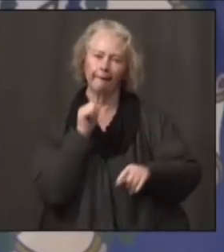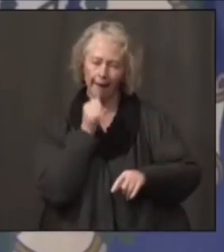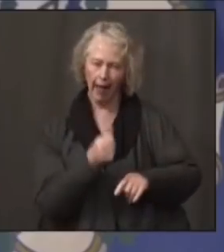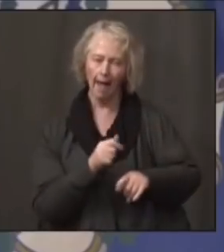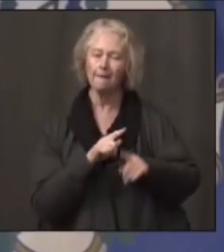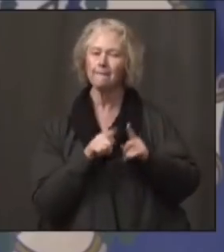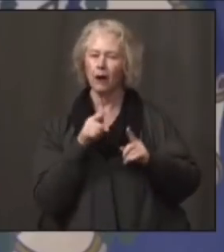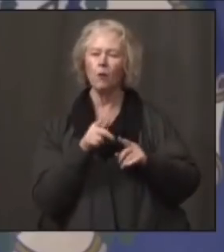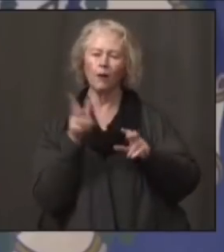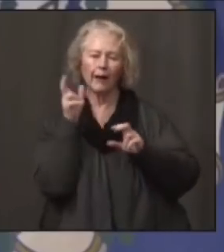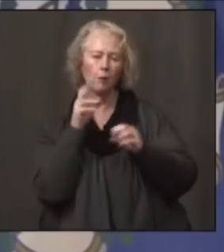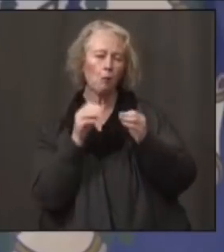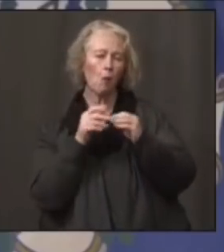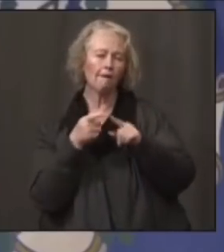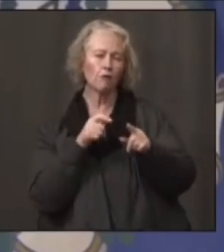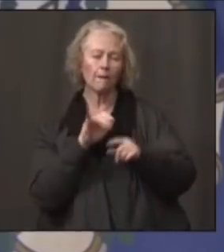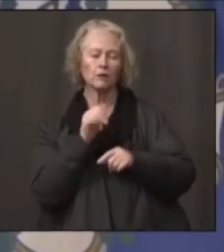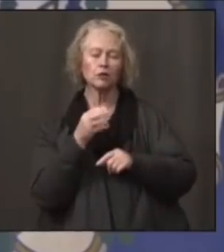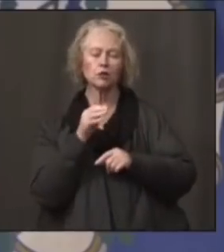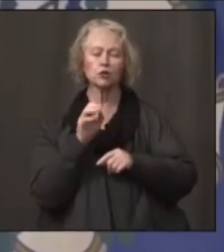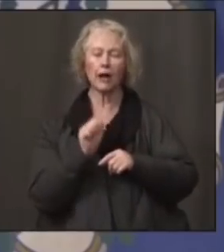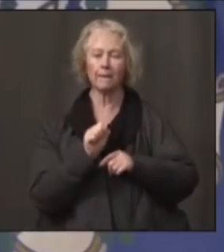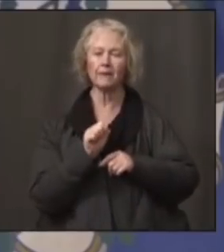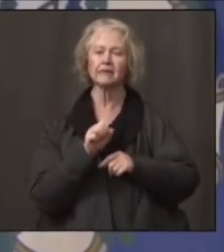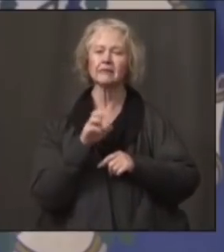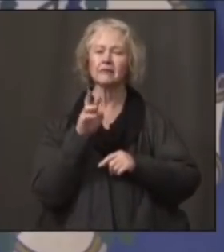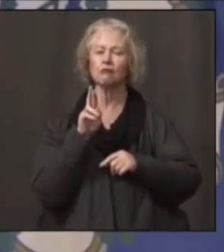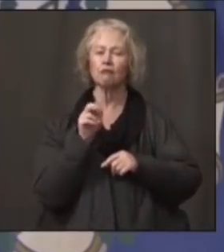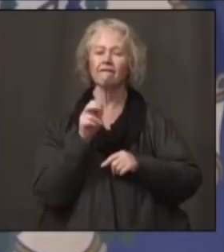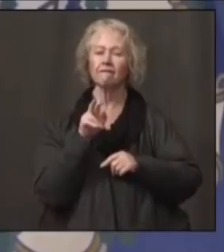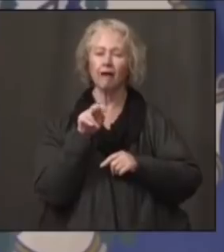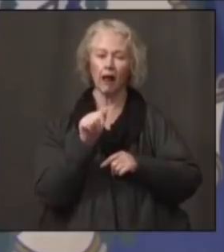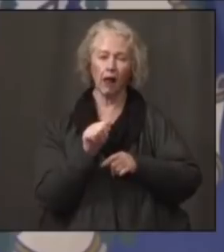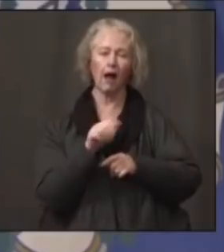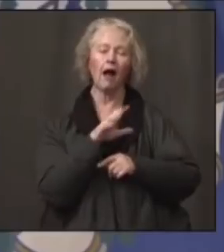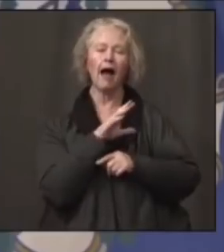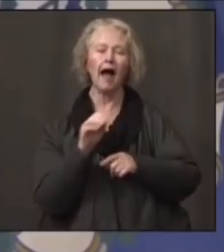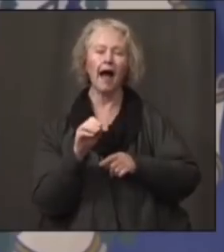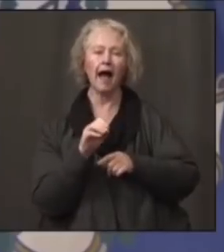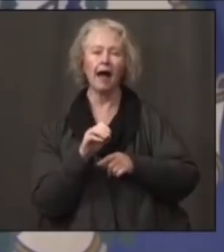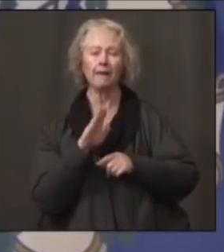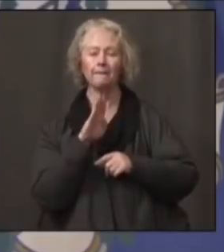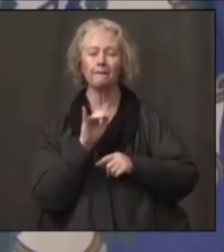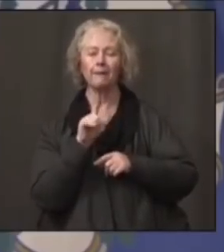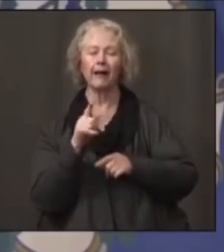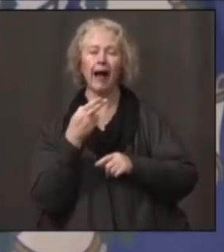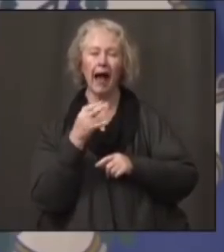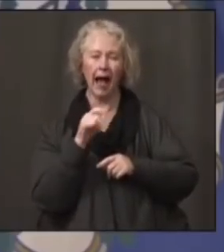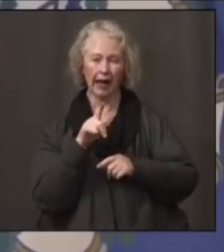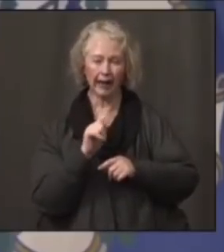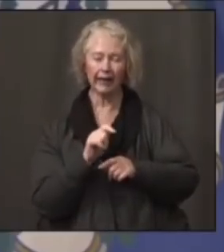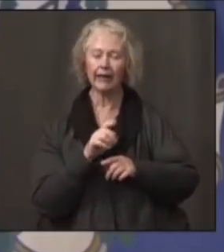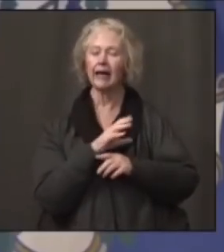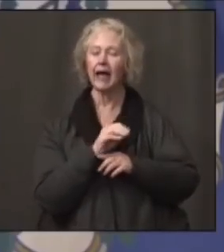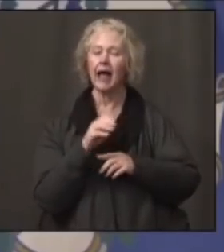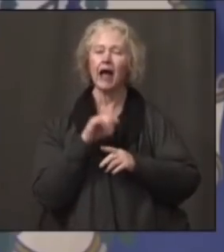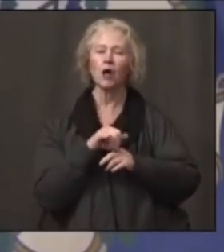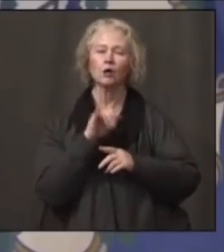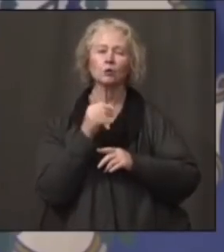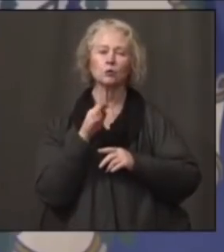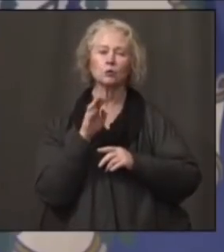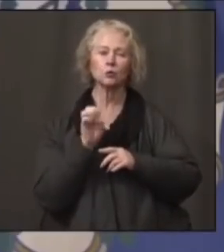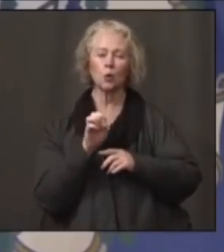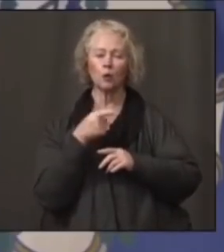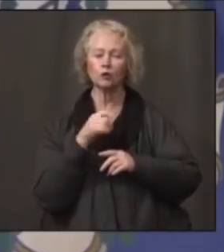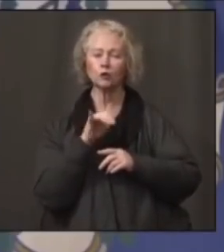Ravella and Bill Hackett, who are manning our Emergency Operations Center, Joe Giletti, our great Commissioner